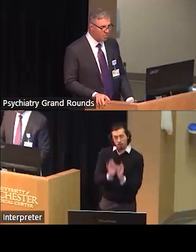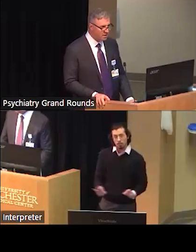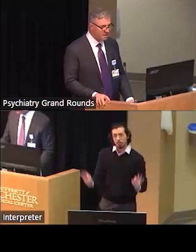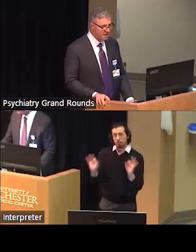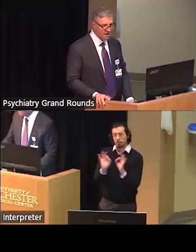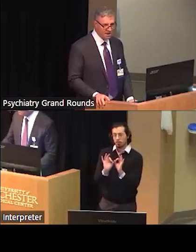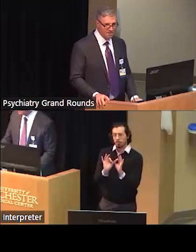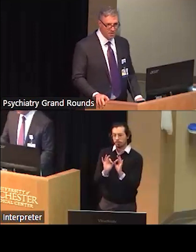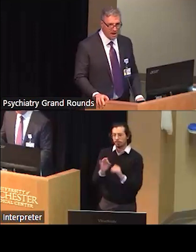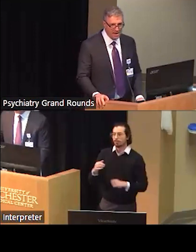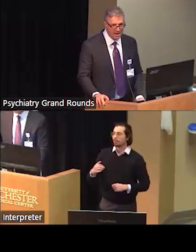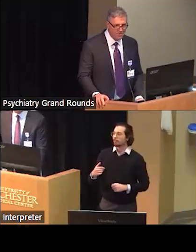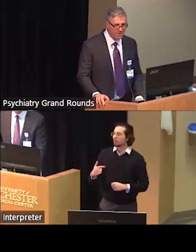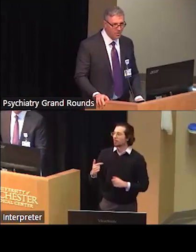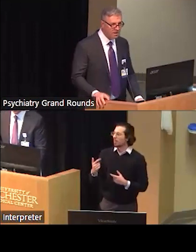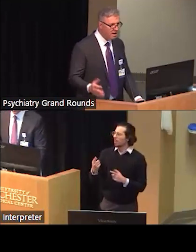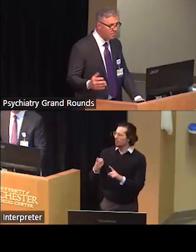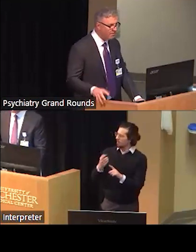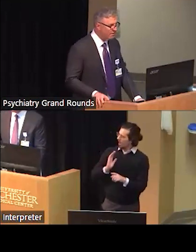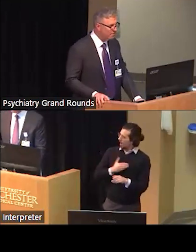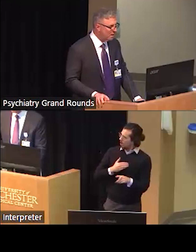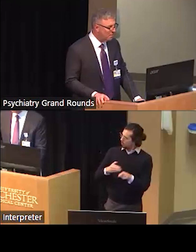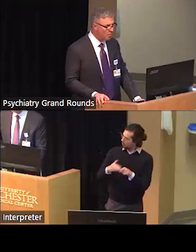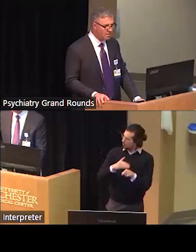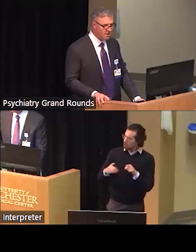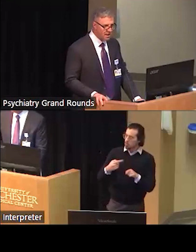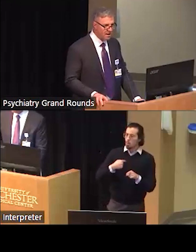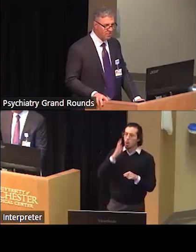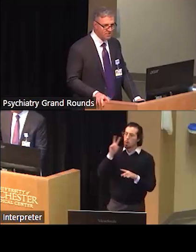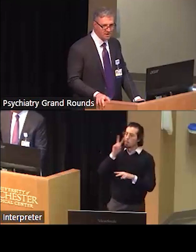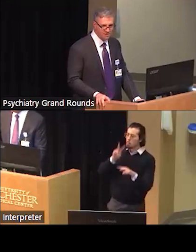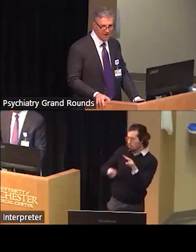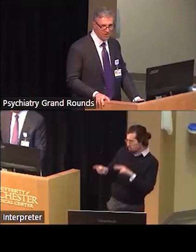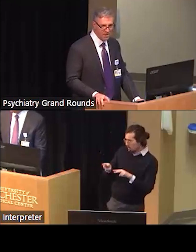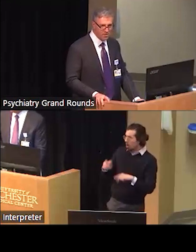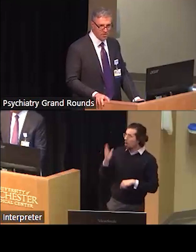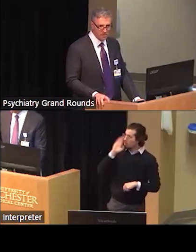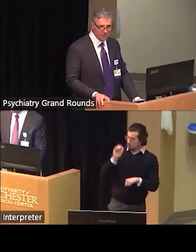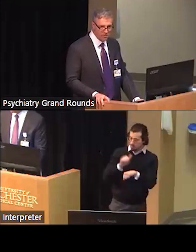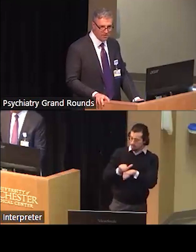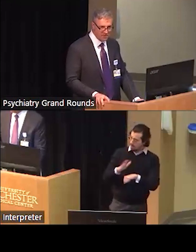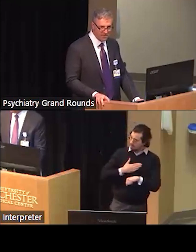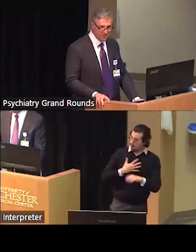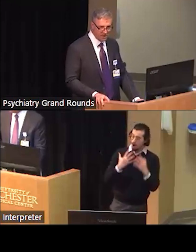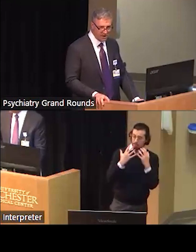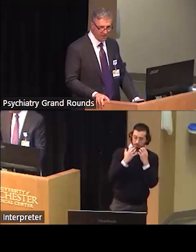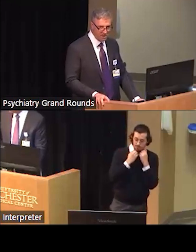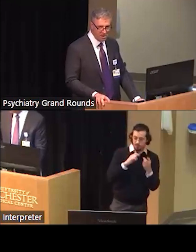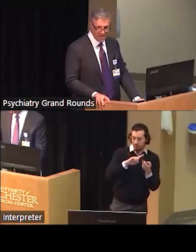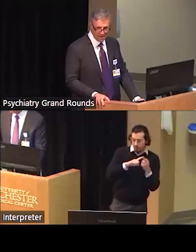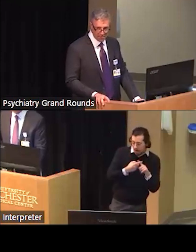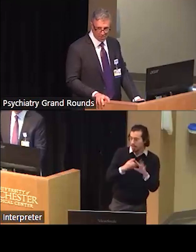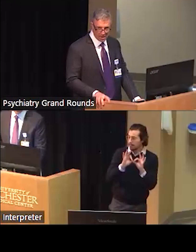Most importantly, I gauge someone in our profession on whether or not I would send a family member or loved one to them for